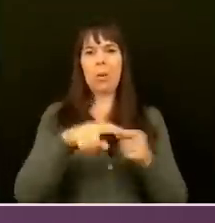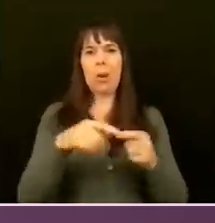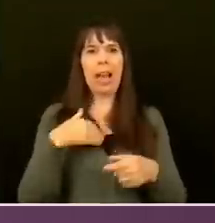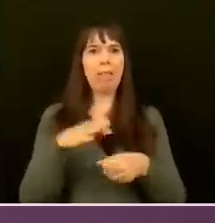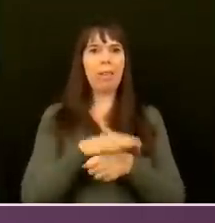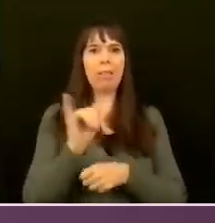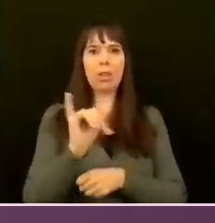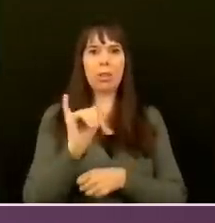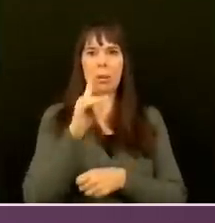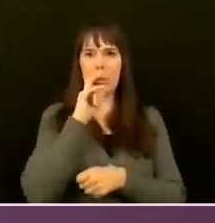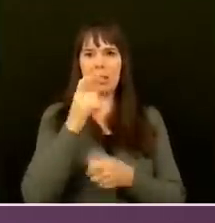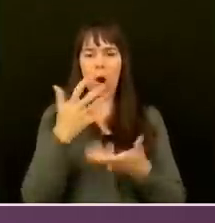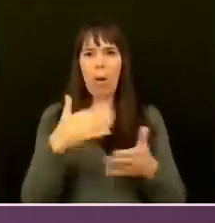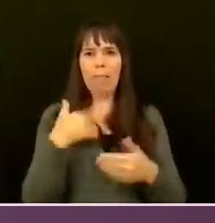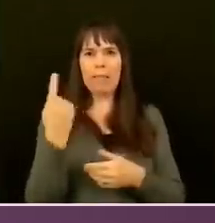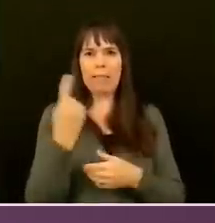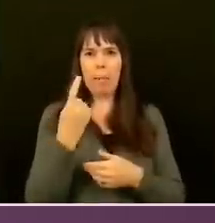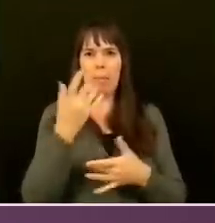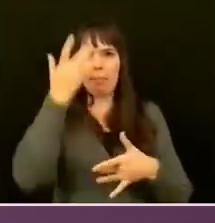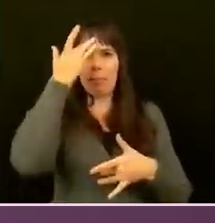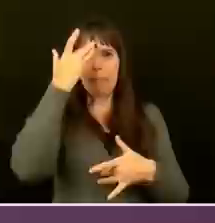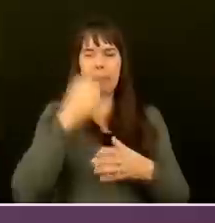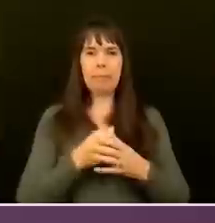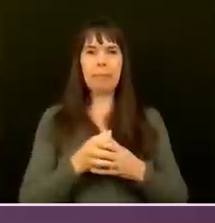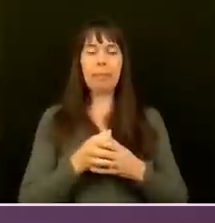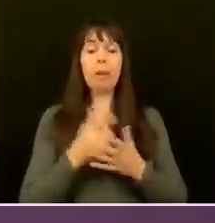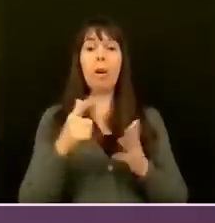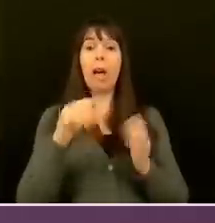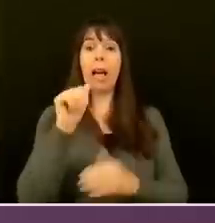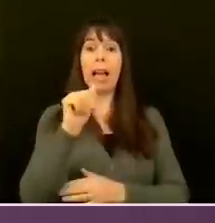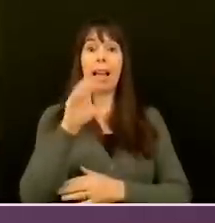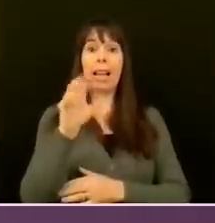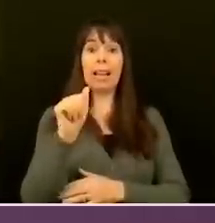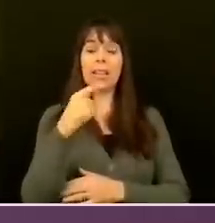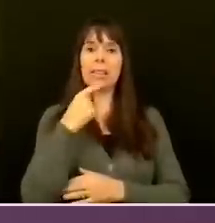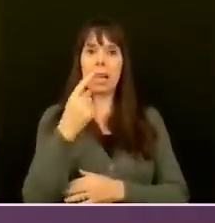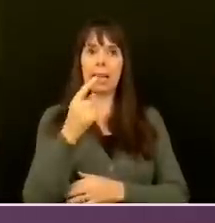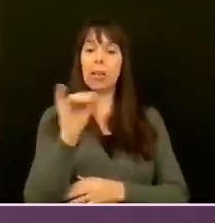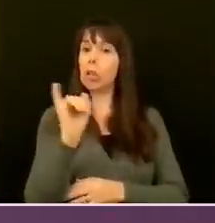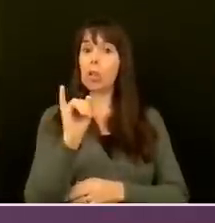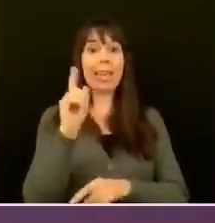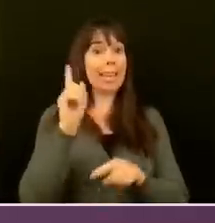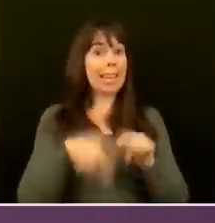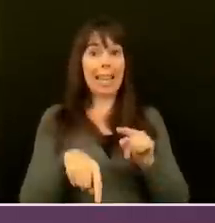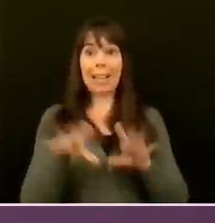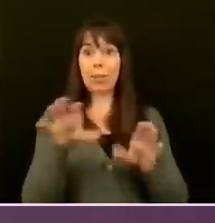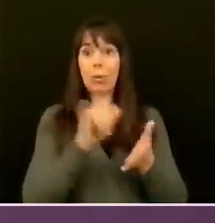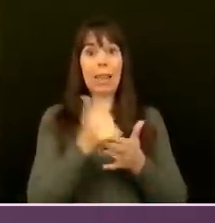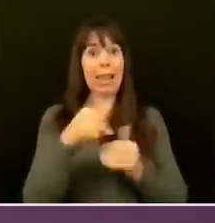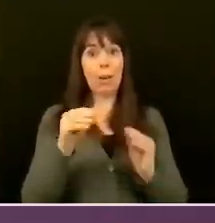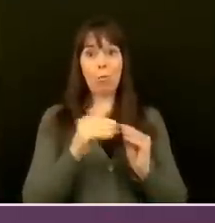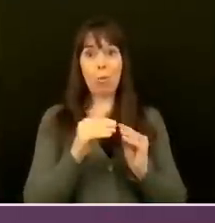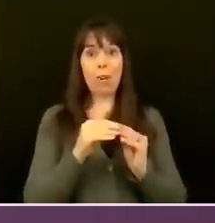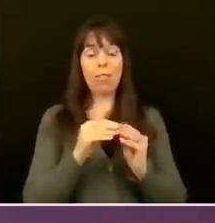have a pre-existing condition. So the Affordable Care Act said insurance companies can't do that any longer.